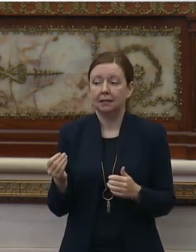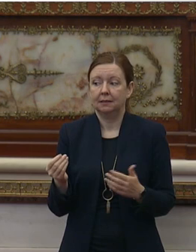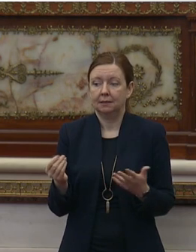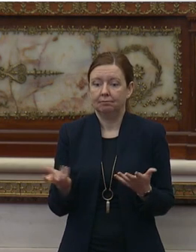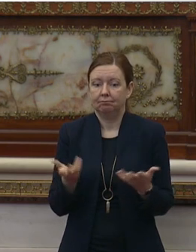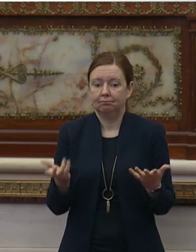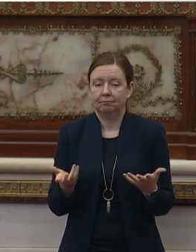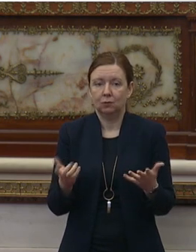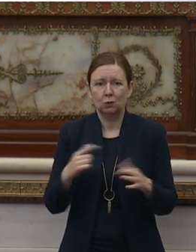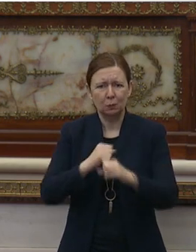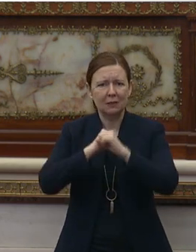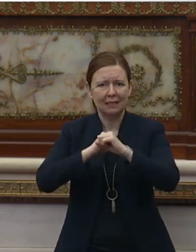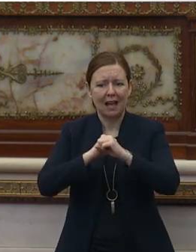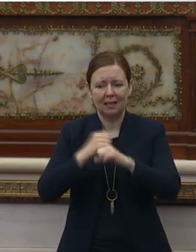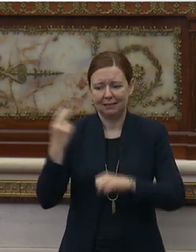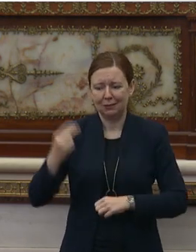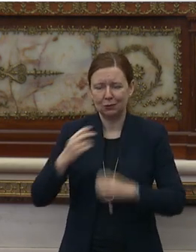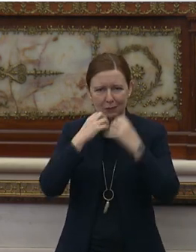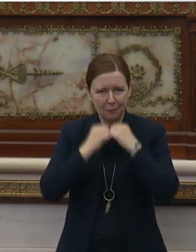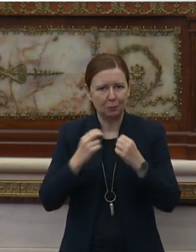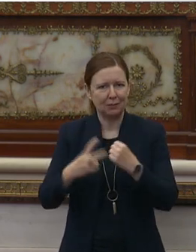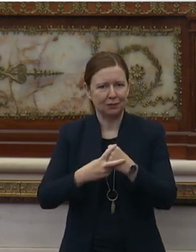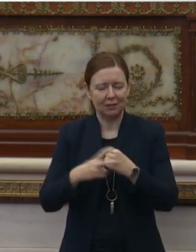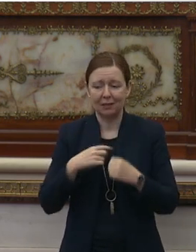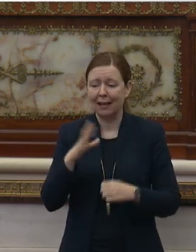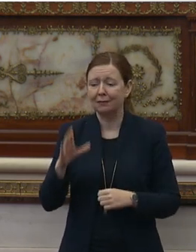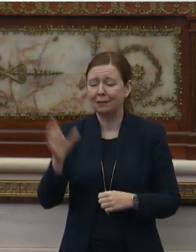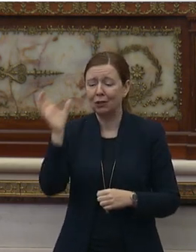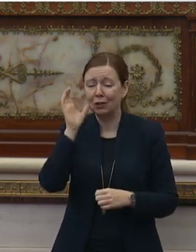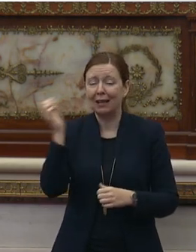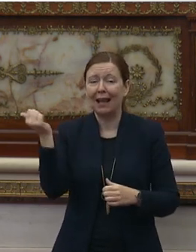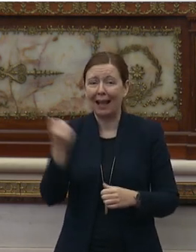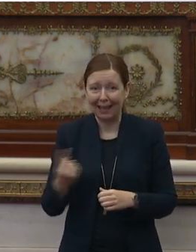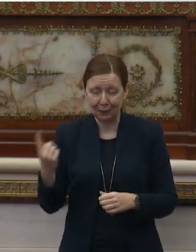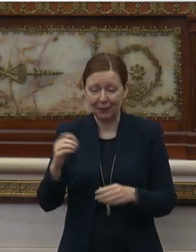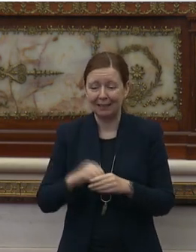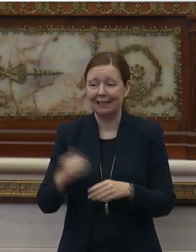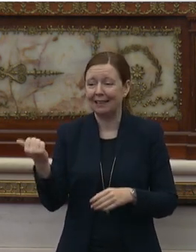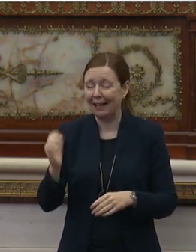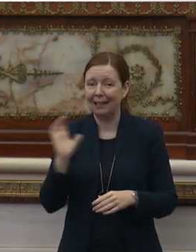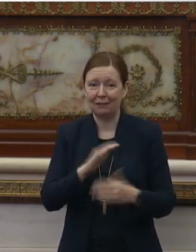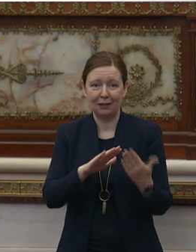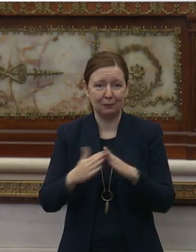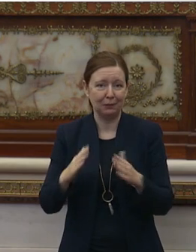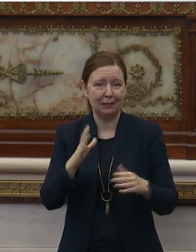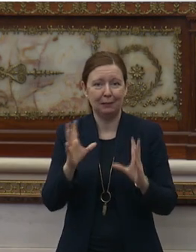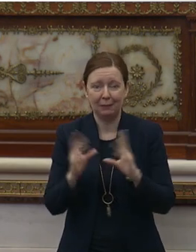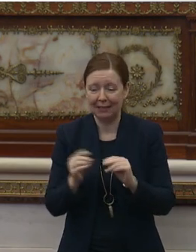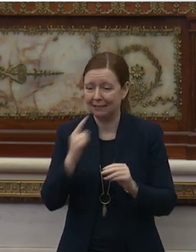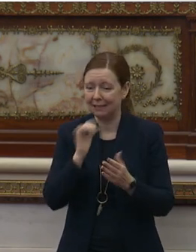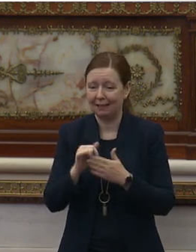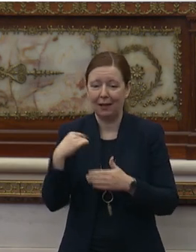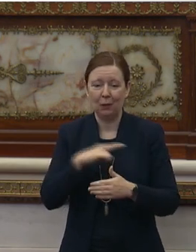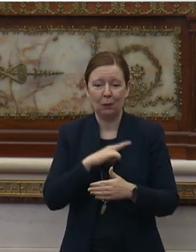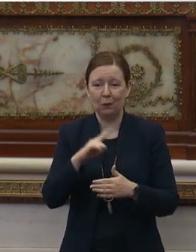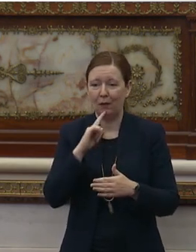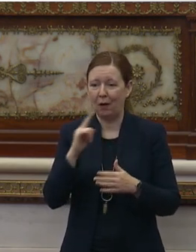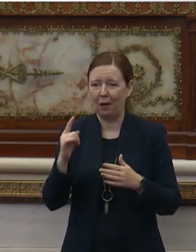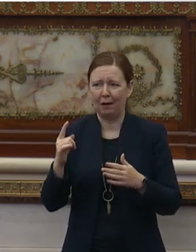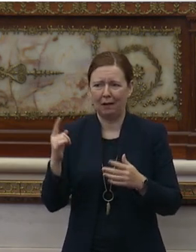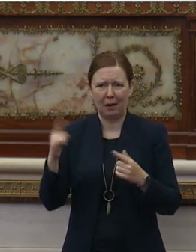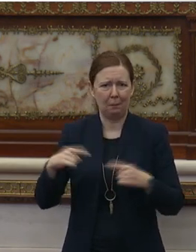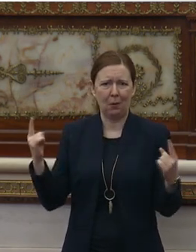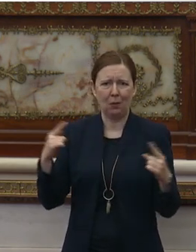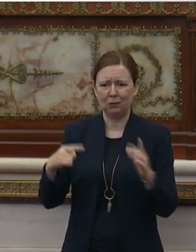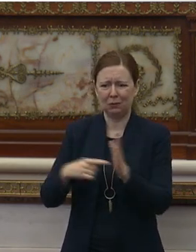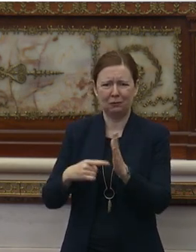It is to protect historic preservation. I have never heard anyone in any of our community meetings say that we are opposed to